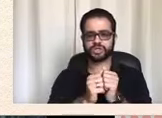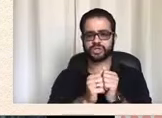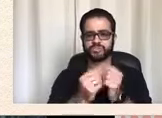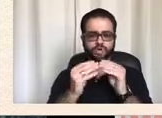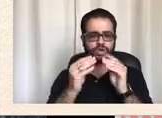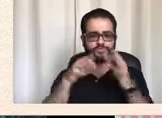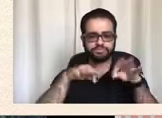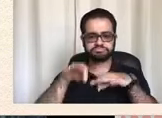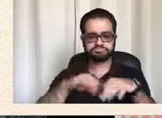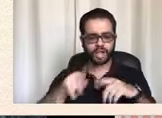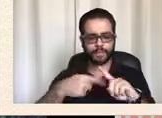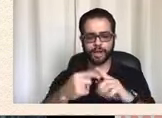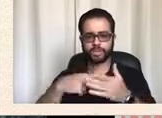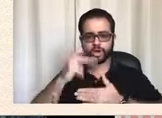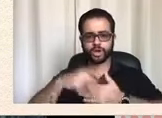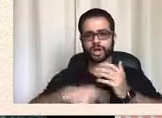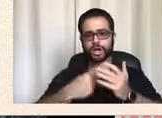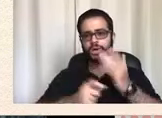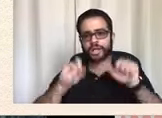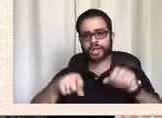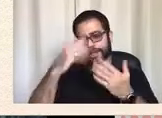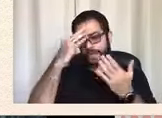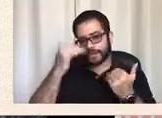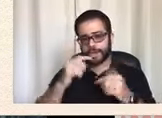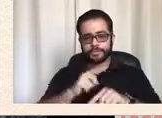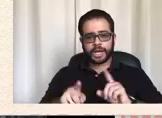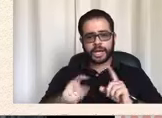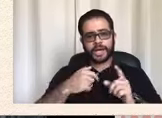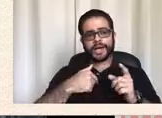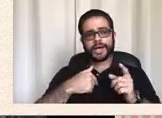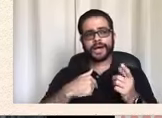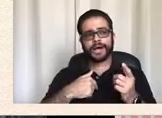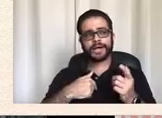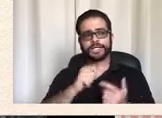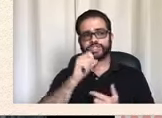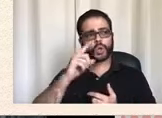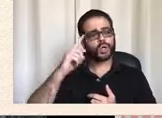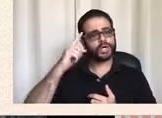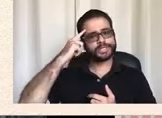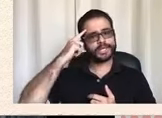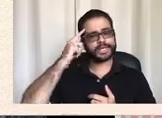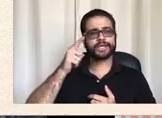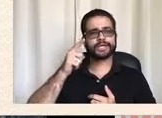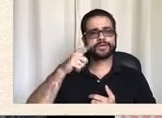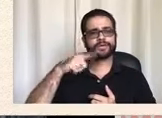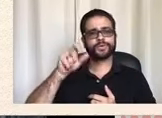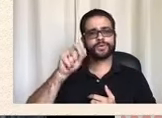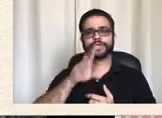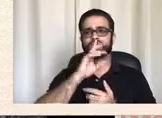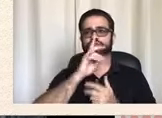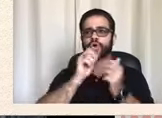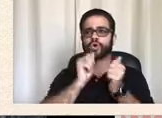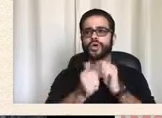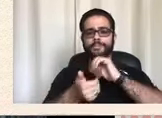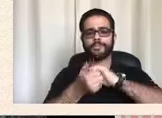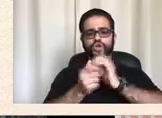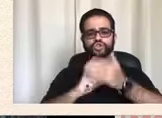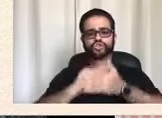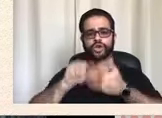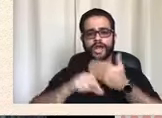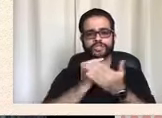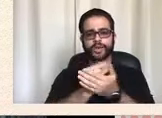program, what you can expect, but I don't think that you could talk to a Partners graduate in the state of Florida that wouldn't tell